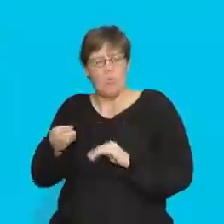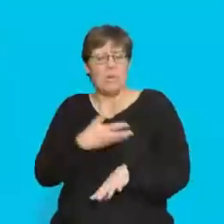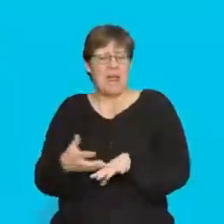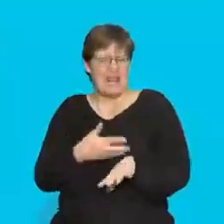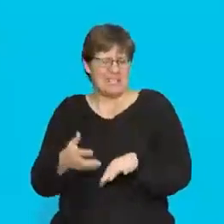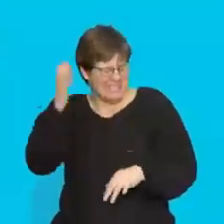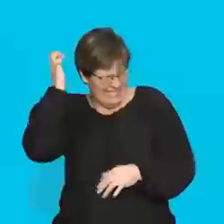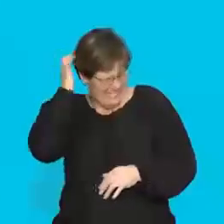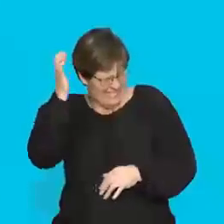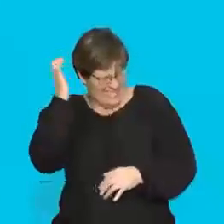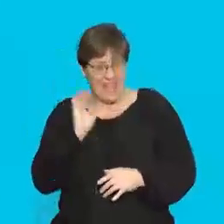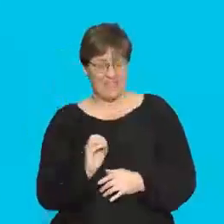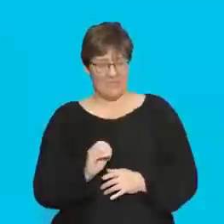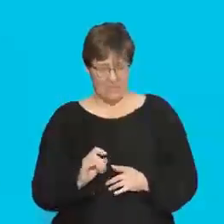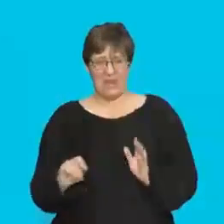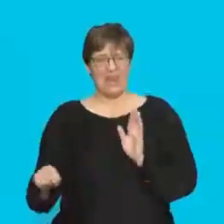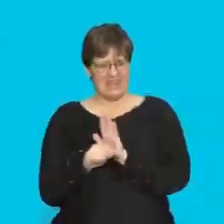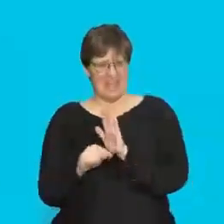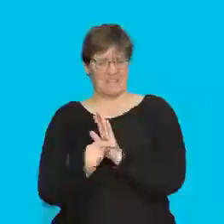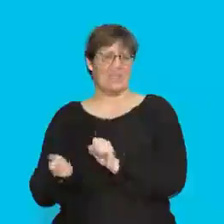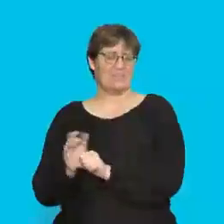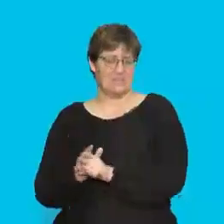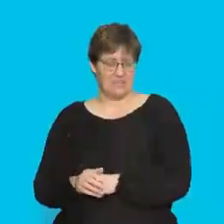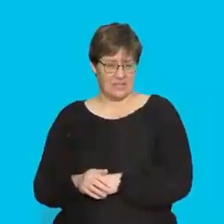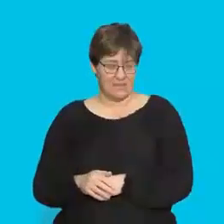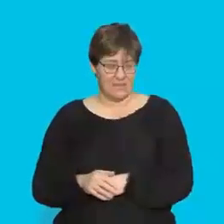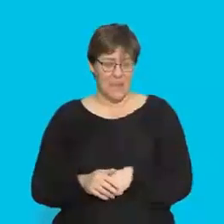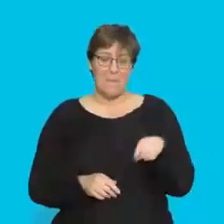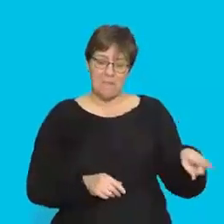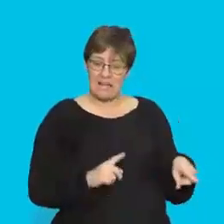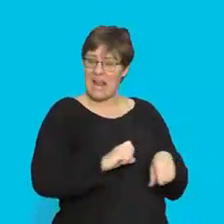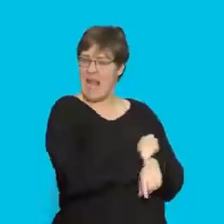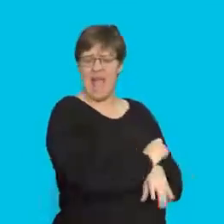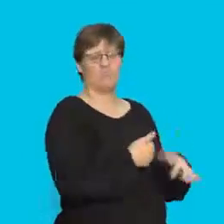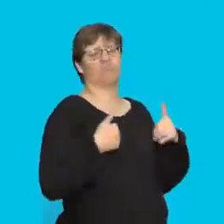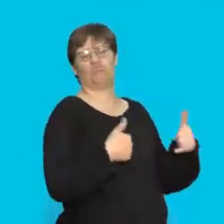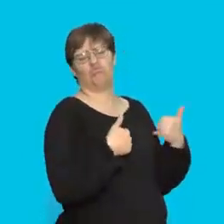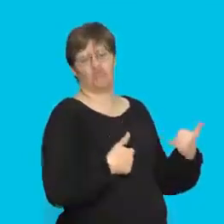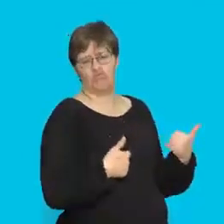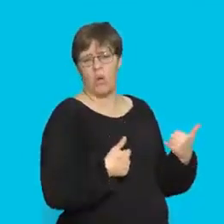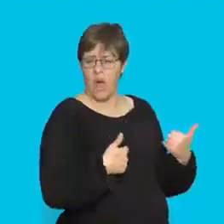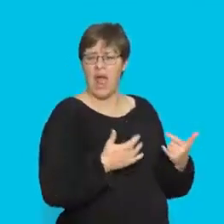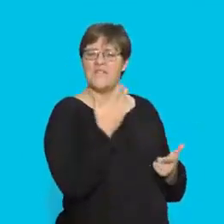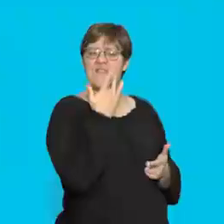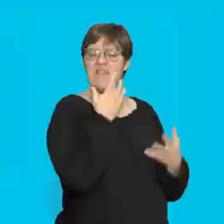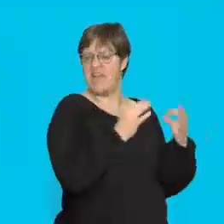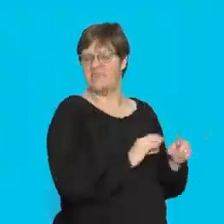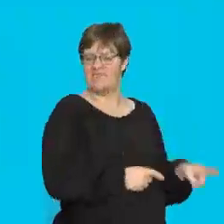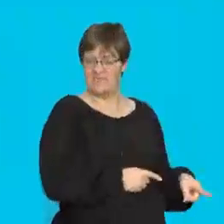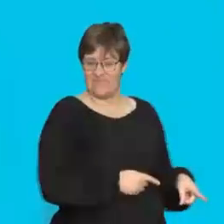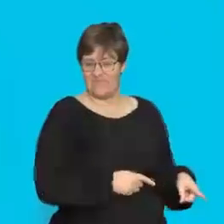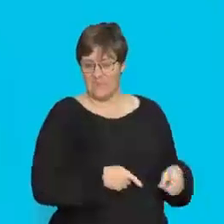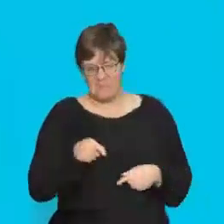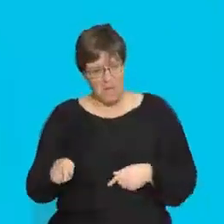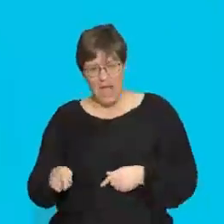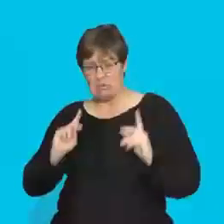and itches. So for you, it's thumbs down. But for the lice, oh yeah, it's thumbs up all